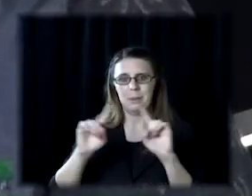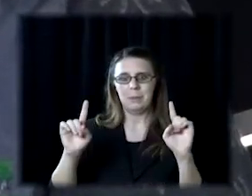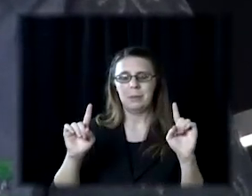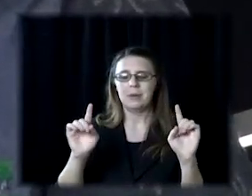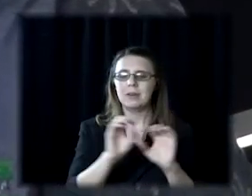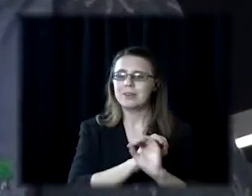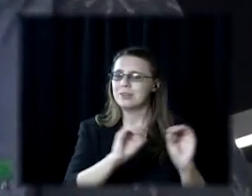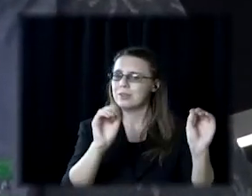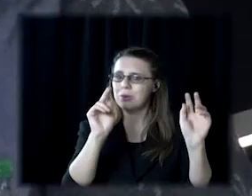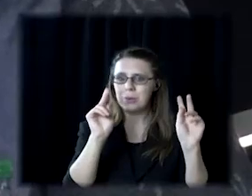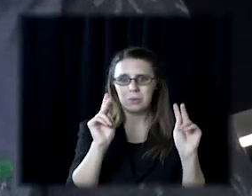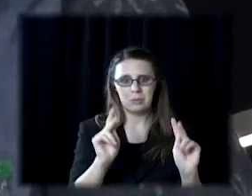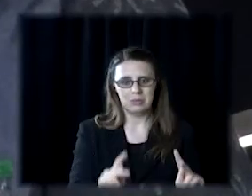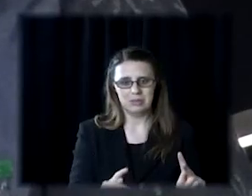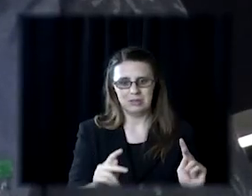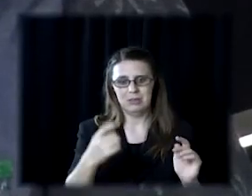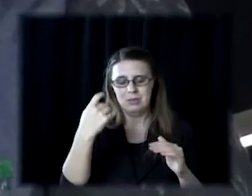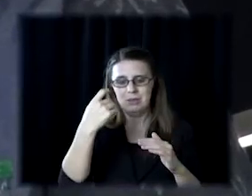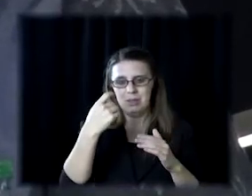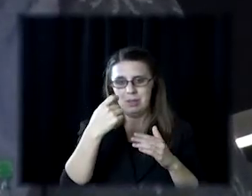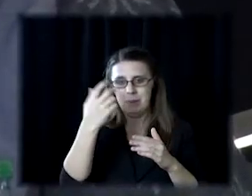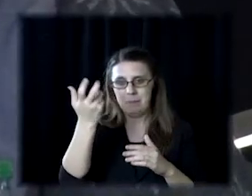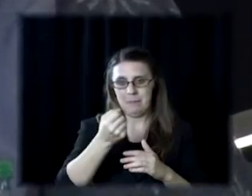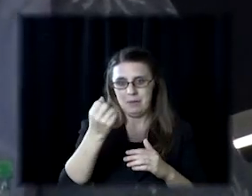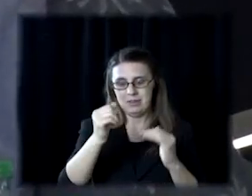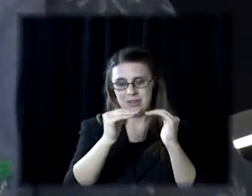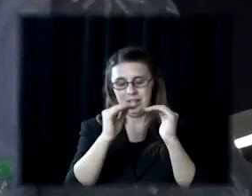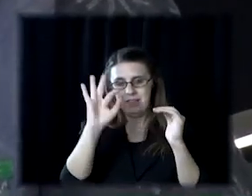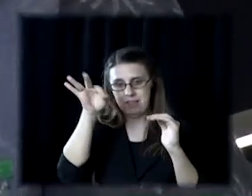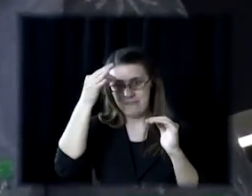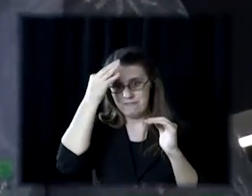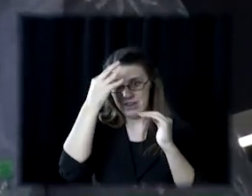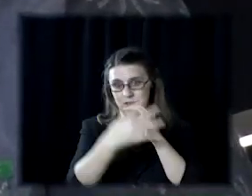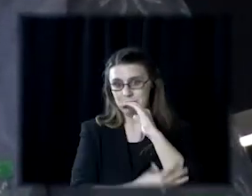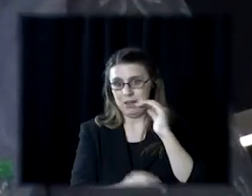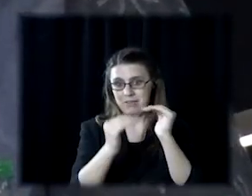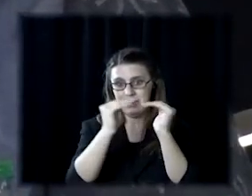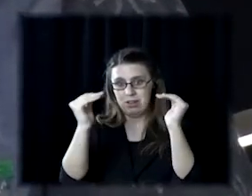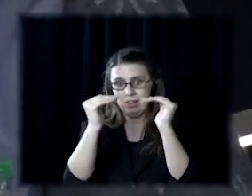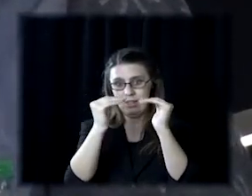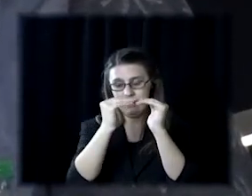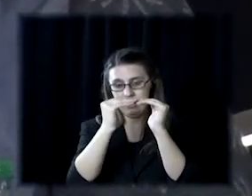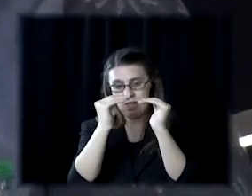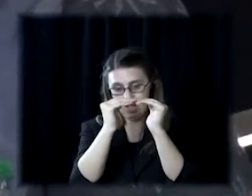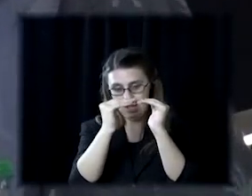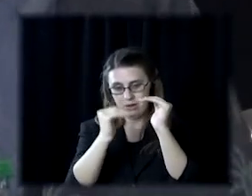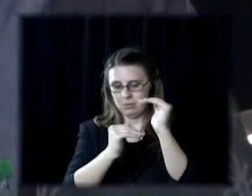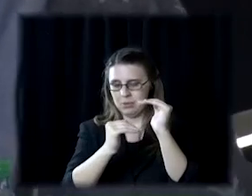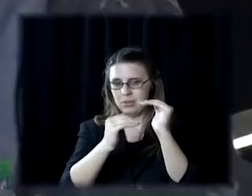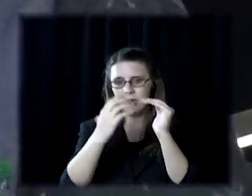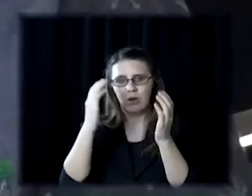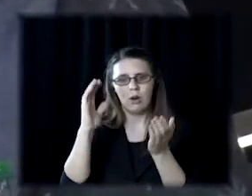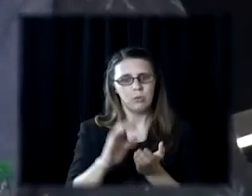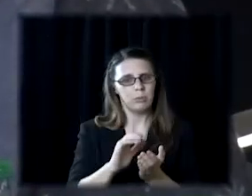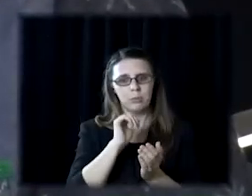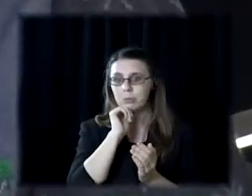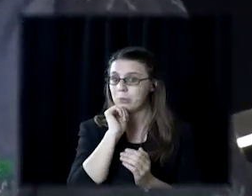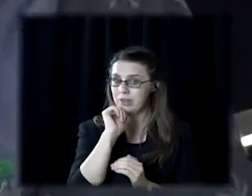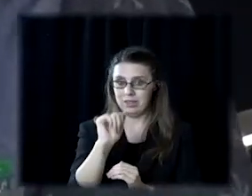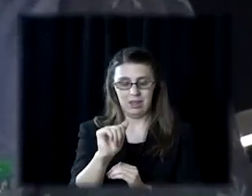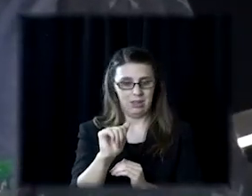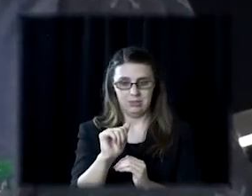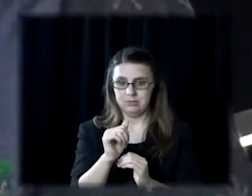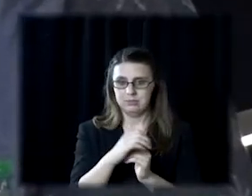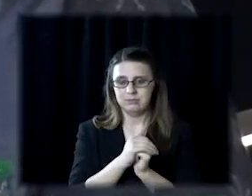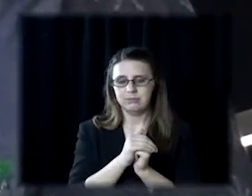pension at or below the federal poverty level would have any reduction whatsoever. And that same policy, no change,